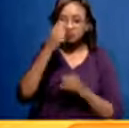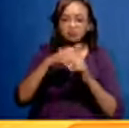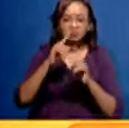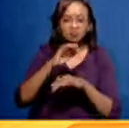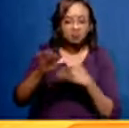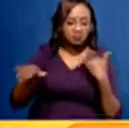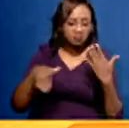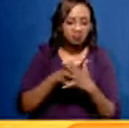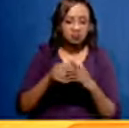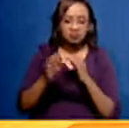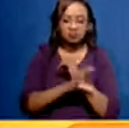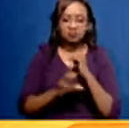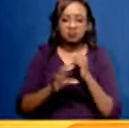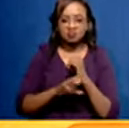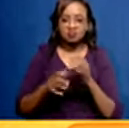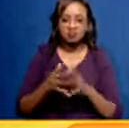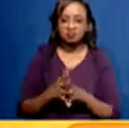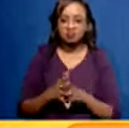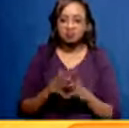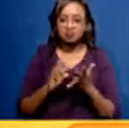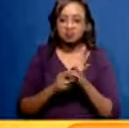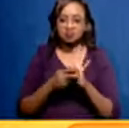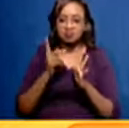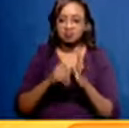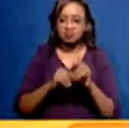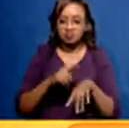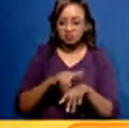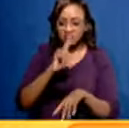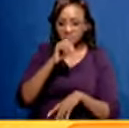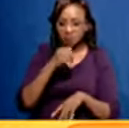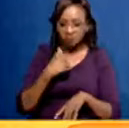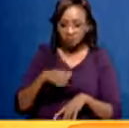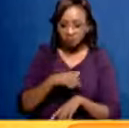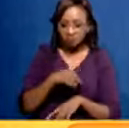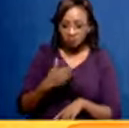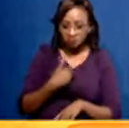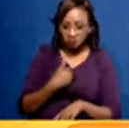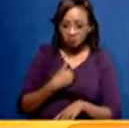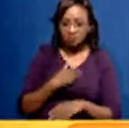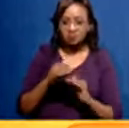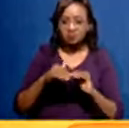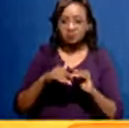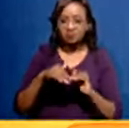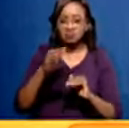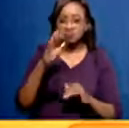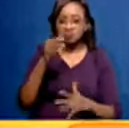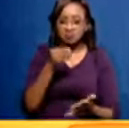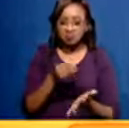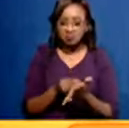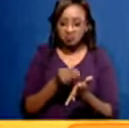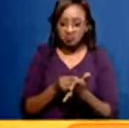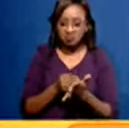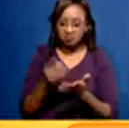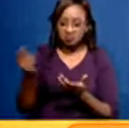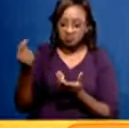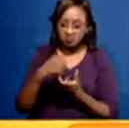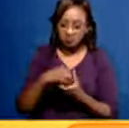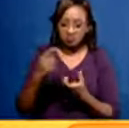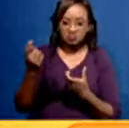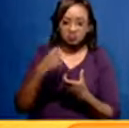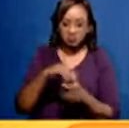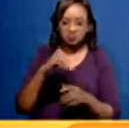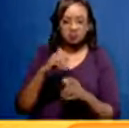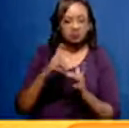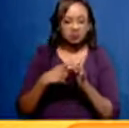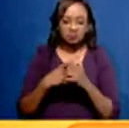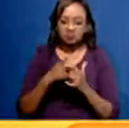in sub-Saharan Africa and beyond. So once we have, let's say, more financial streams coming into the university, I think there